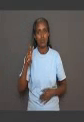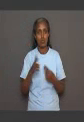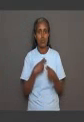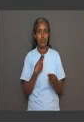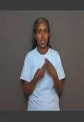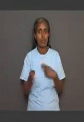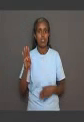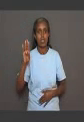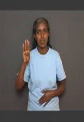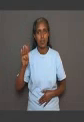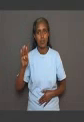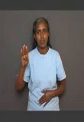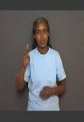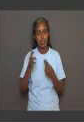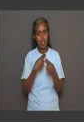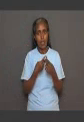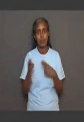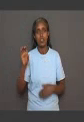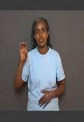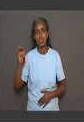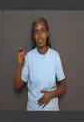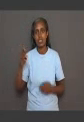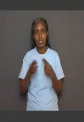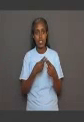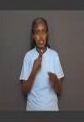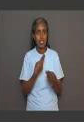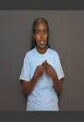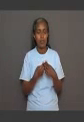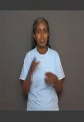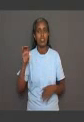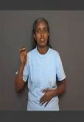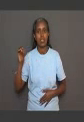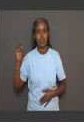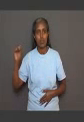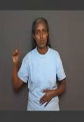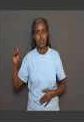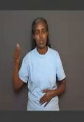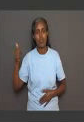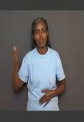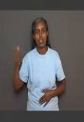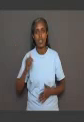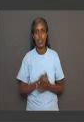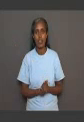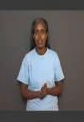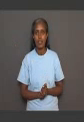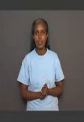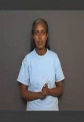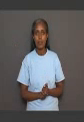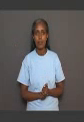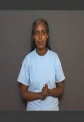minus 2 times B times C times the cosine of